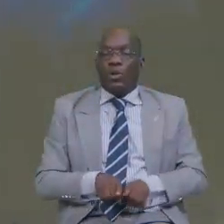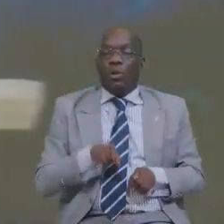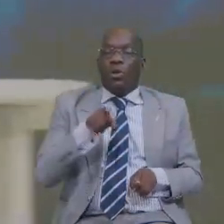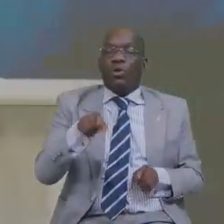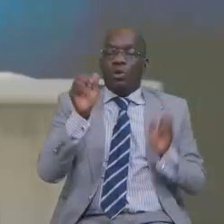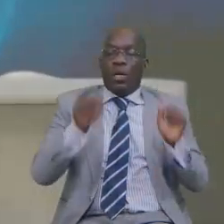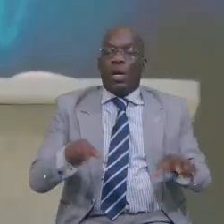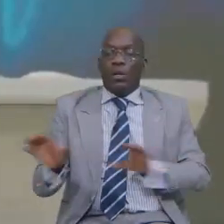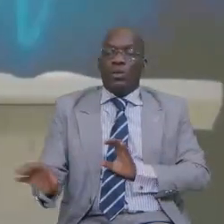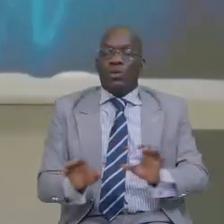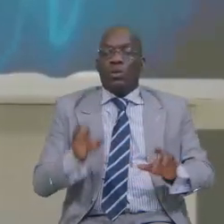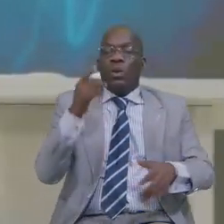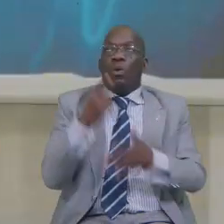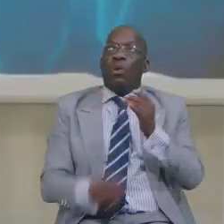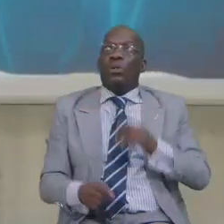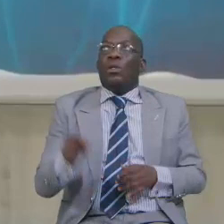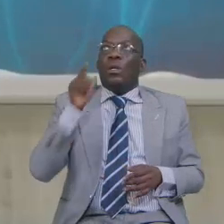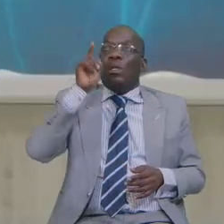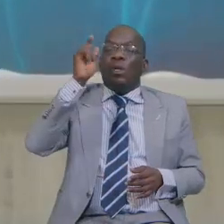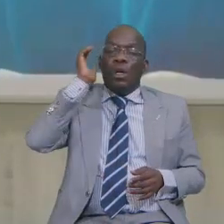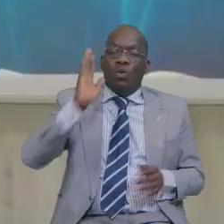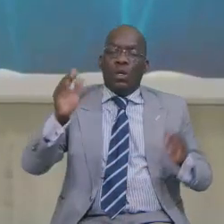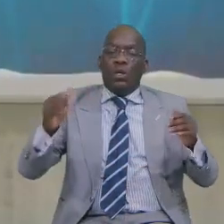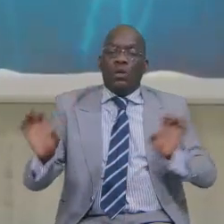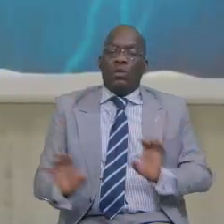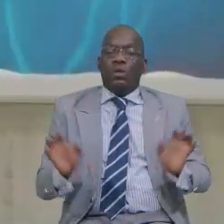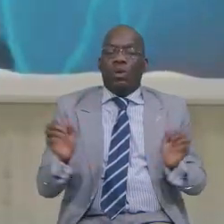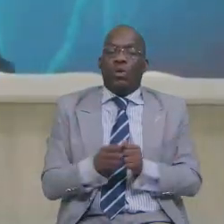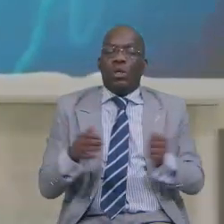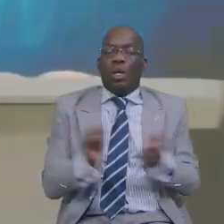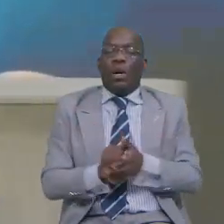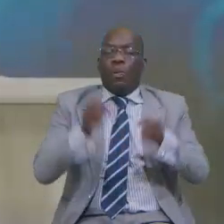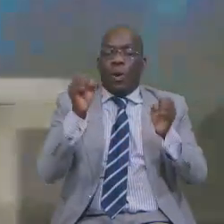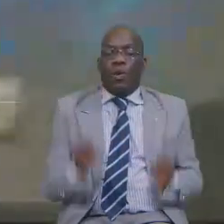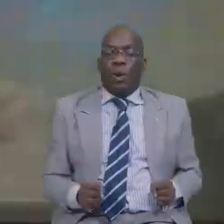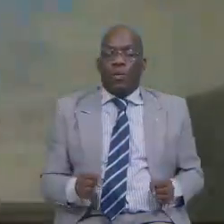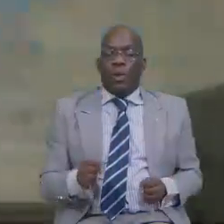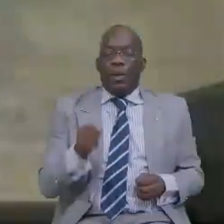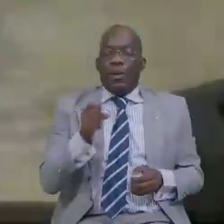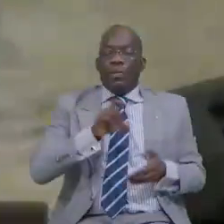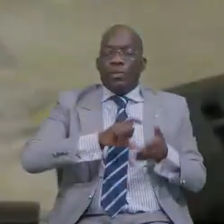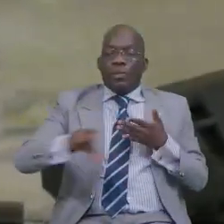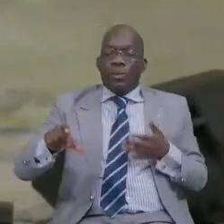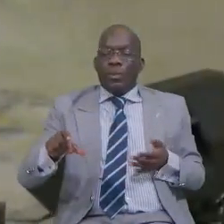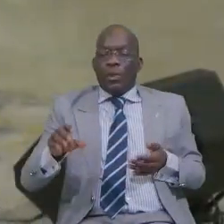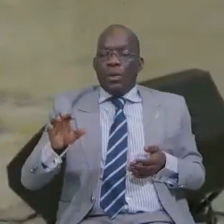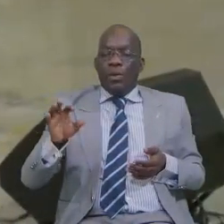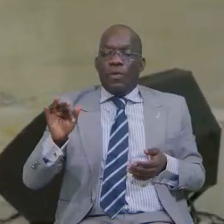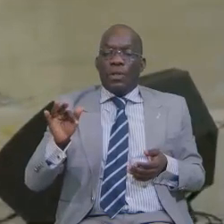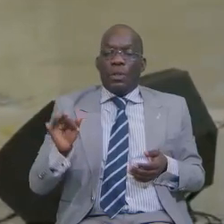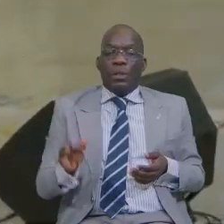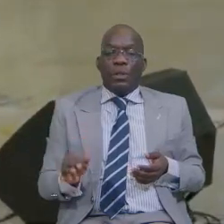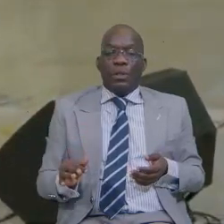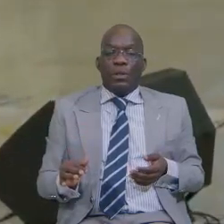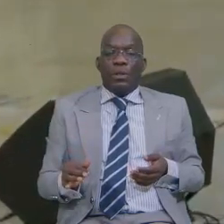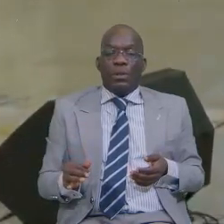have been doing with that power. Look at verse 19. After saying all power is given unto him, he